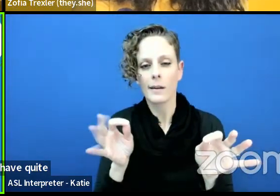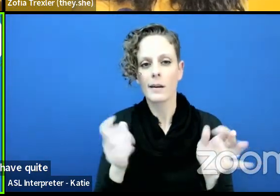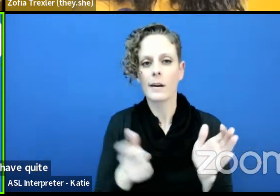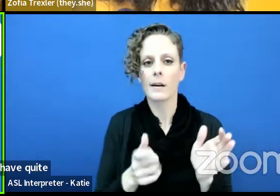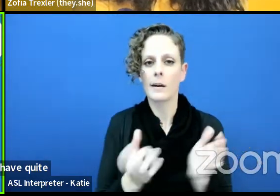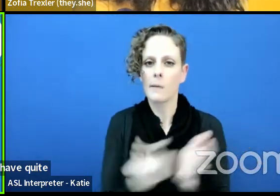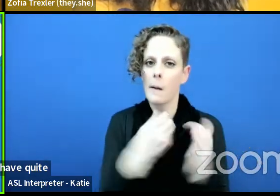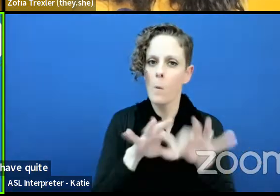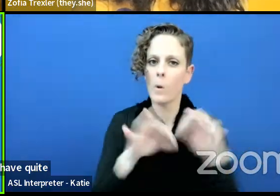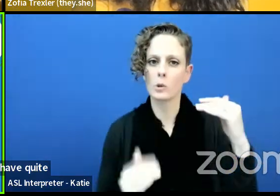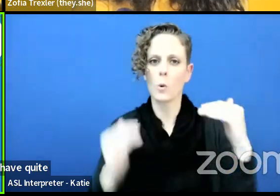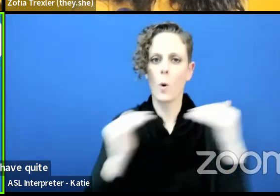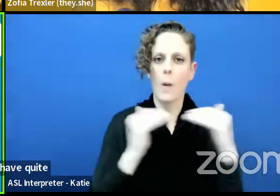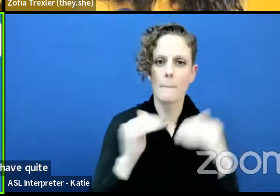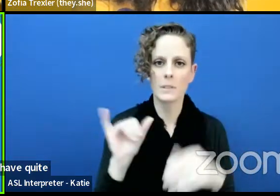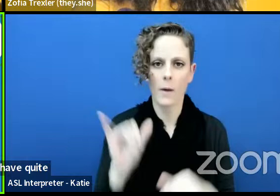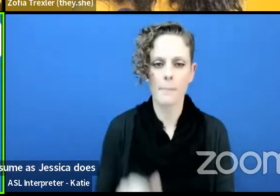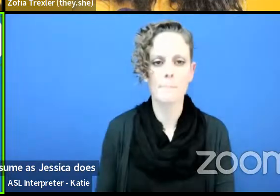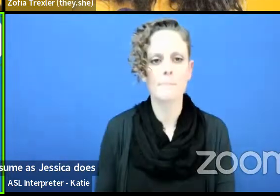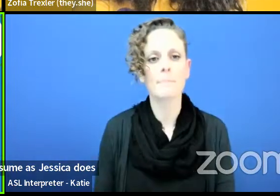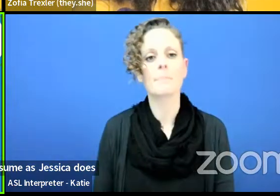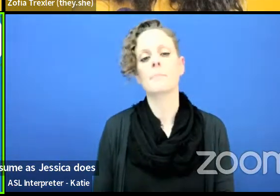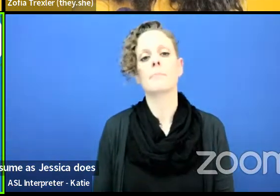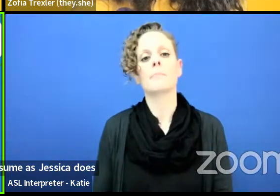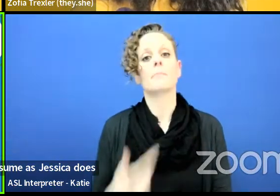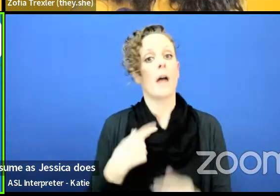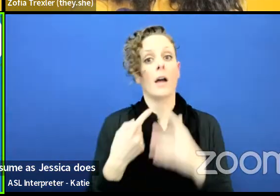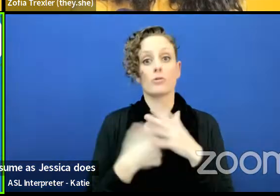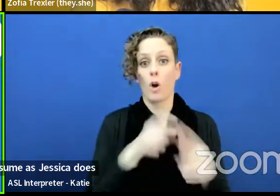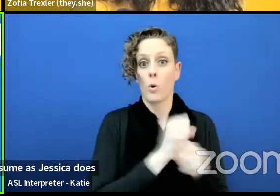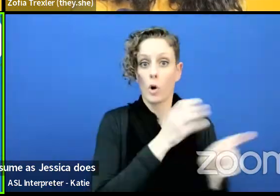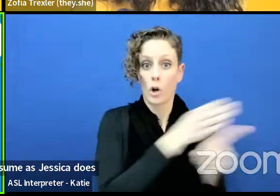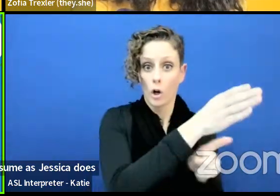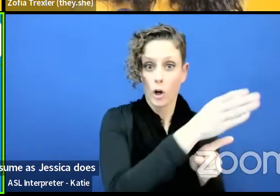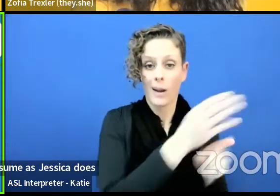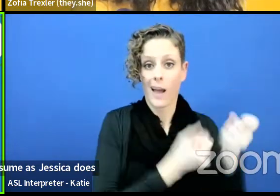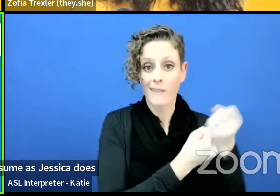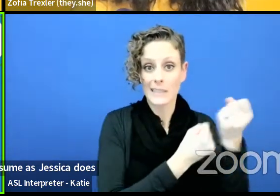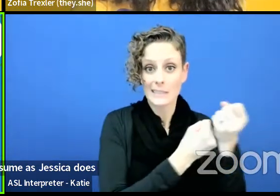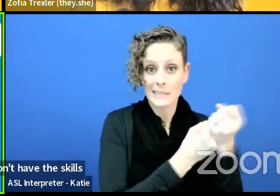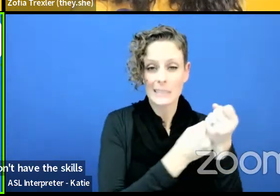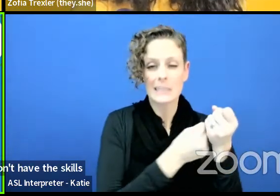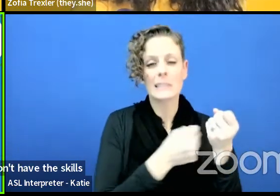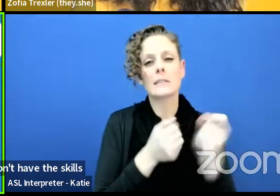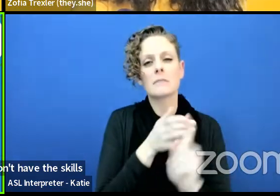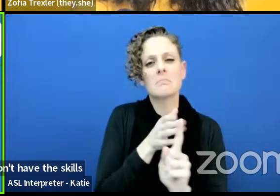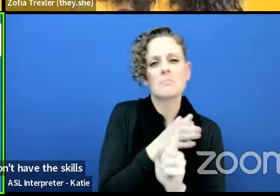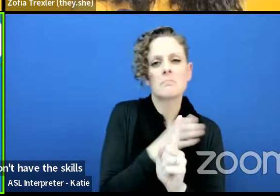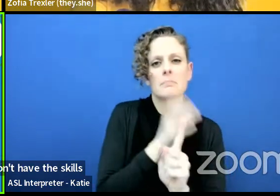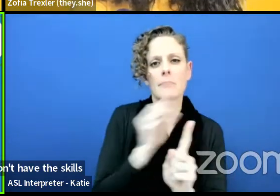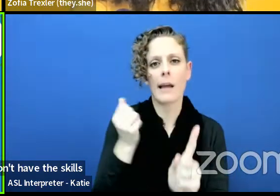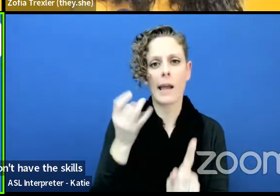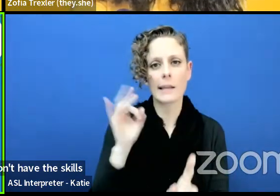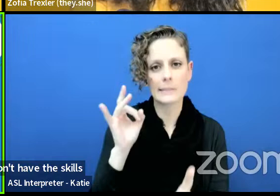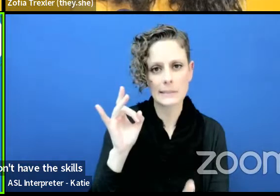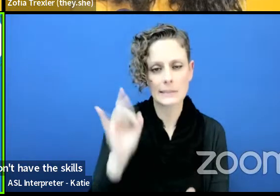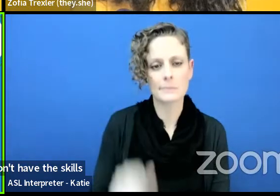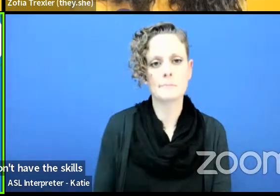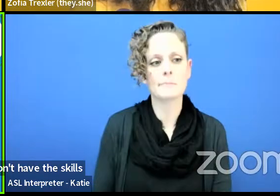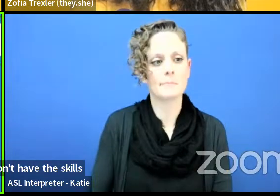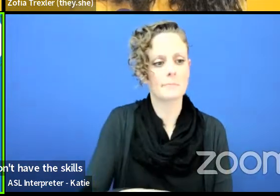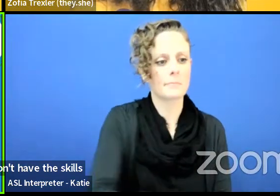into advocacy before, a couple of years before 18, having to understand and figure